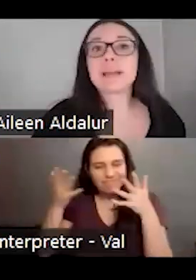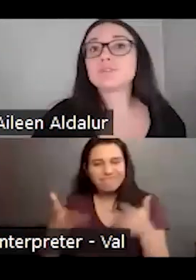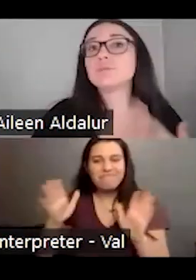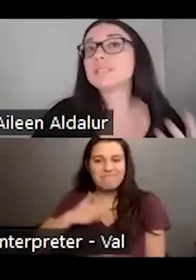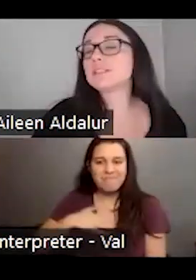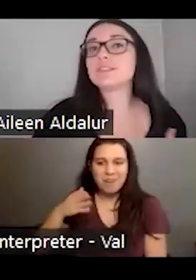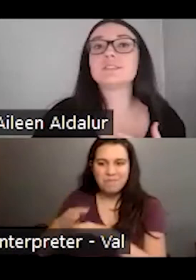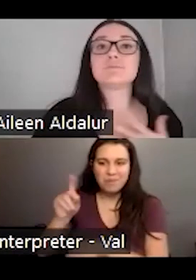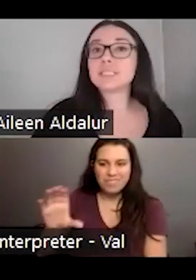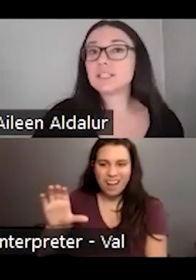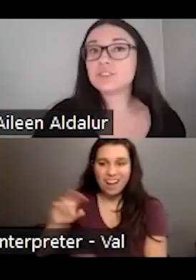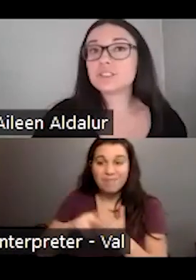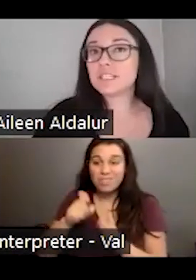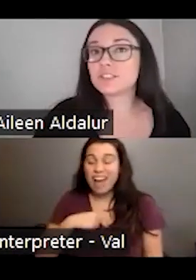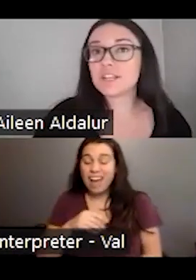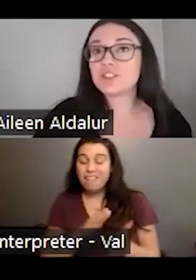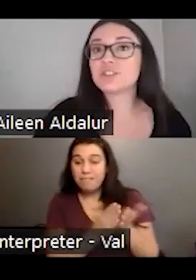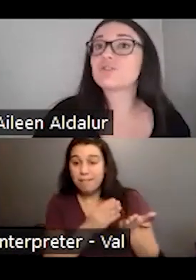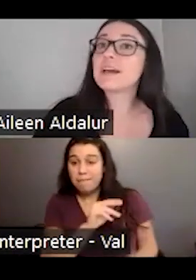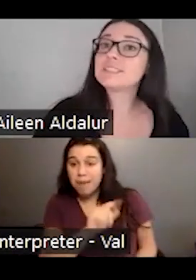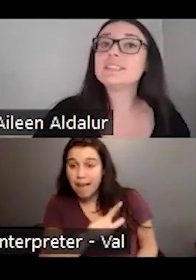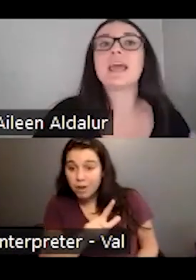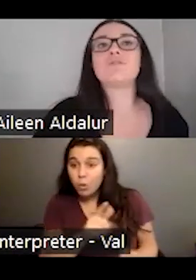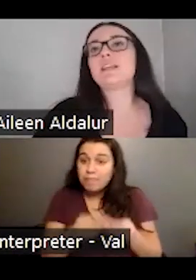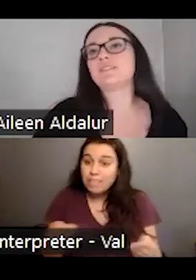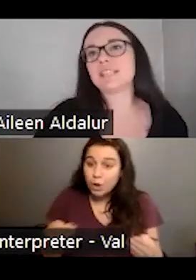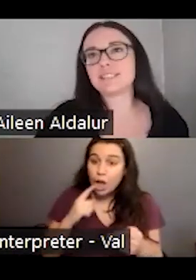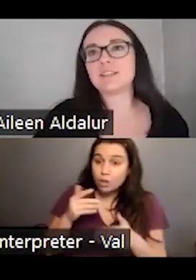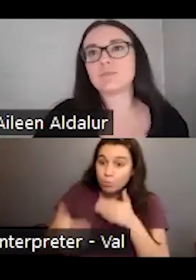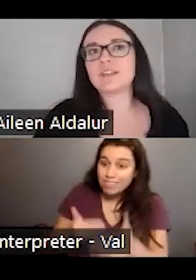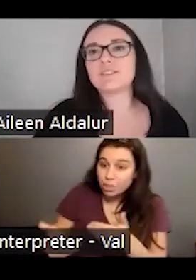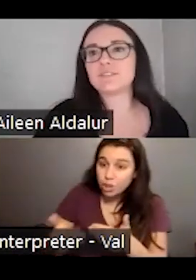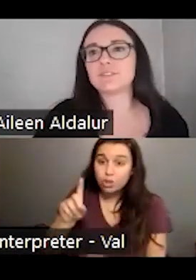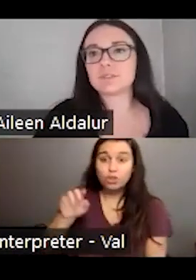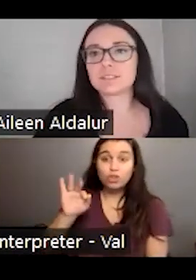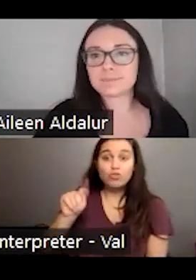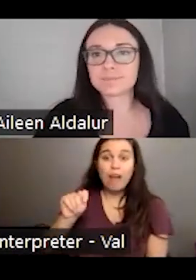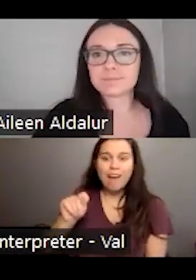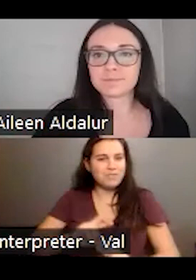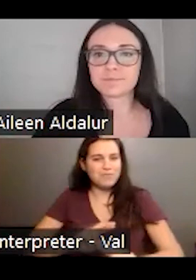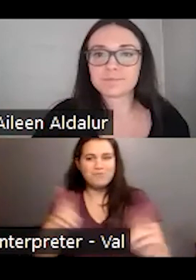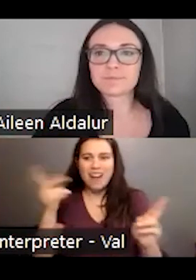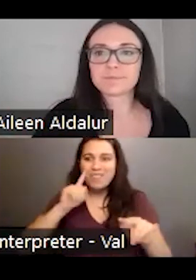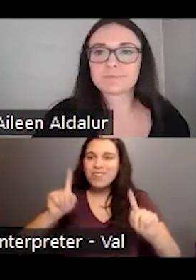have the manual materials and procedures of the intervention drafted and ready for testing with deaf individuals.